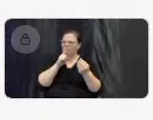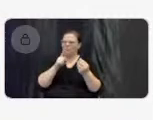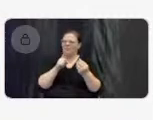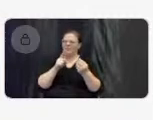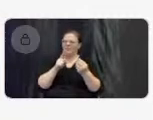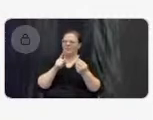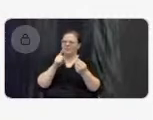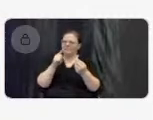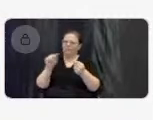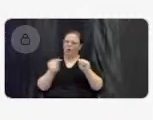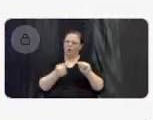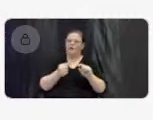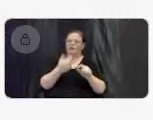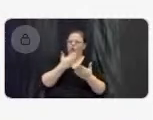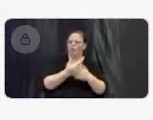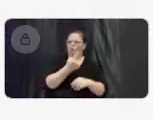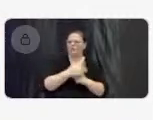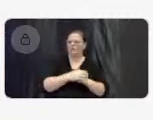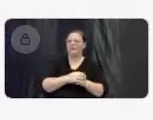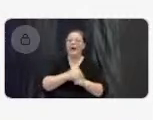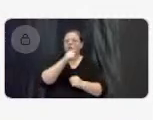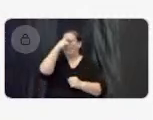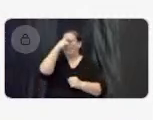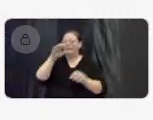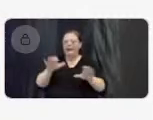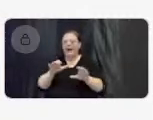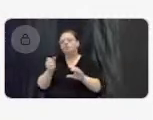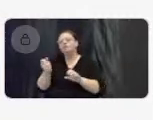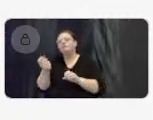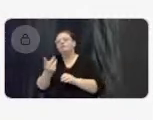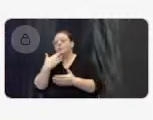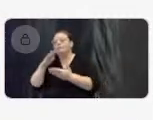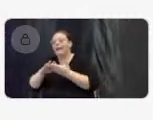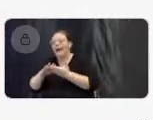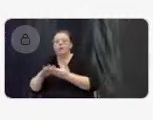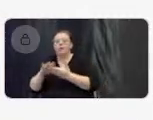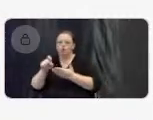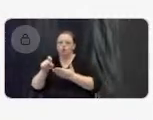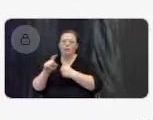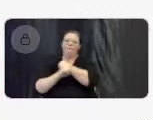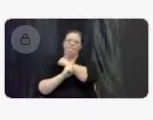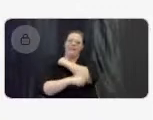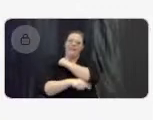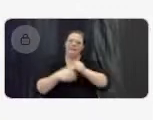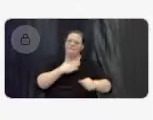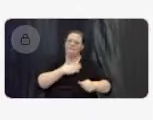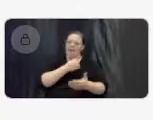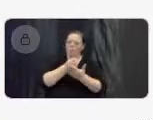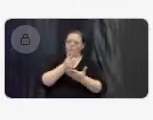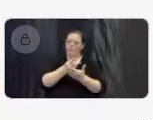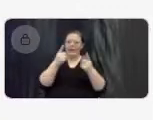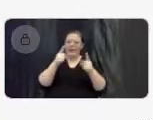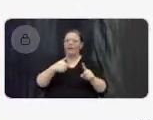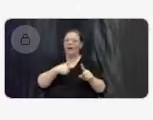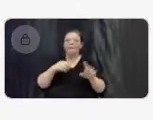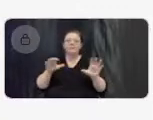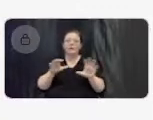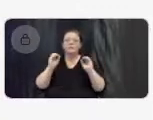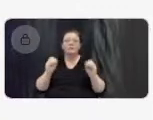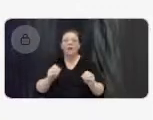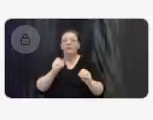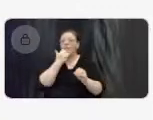good ones. I don't think that the actions of a few should penalize my approval when I have done nothing